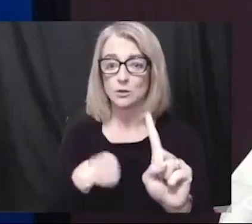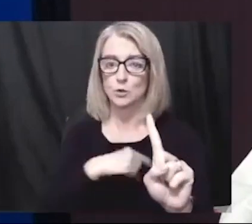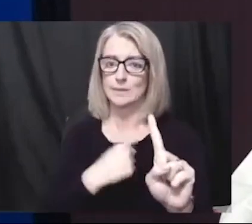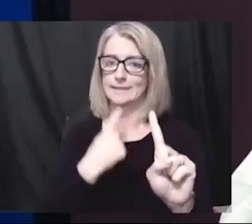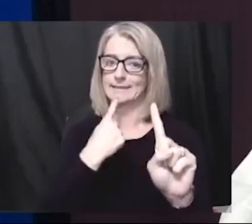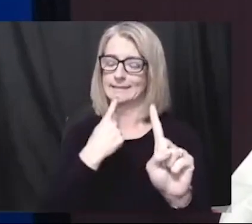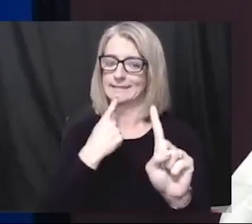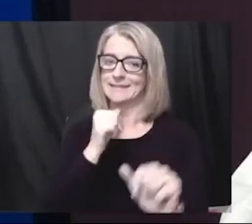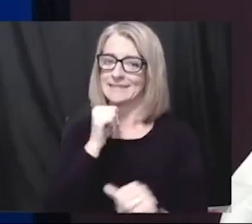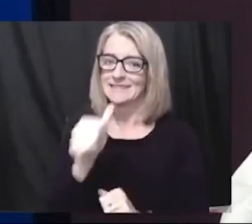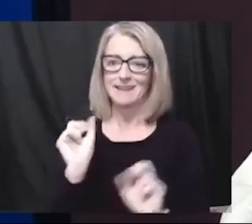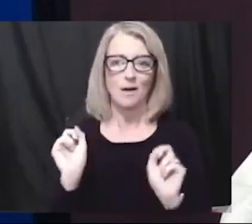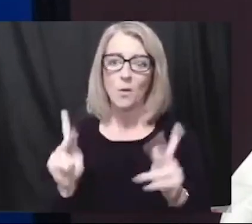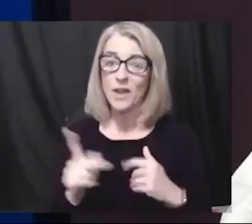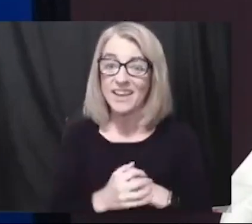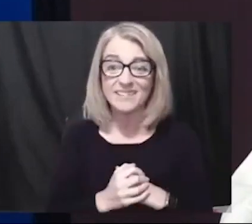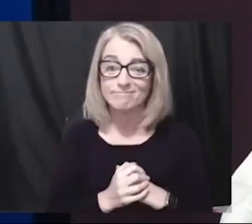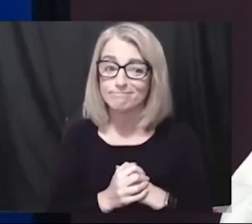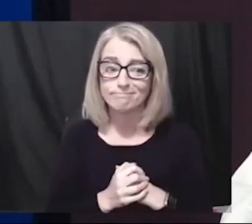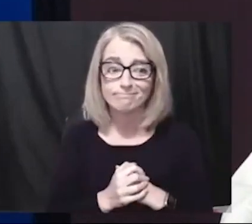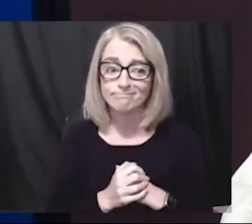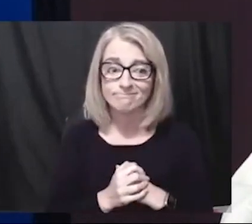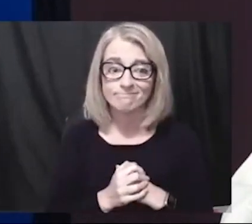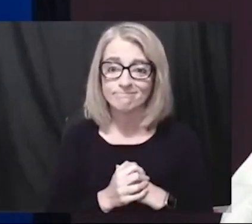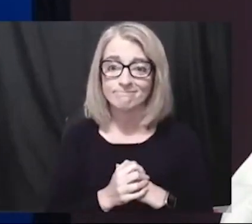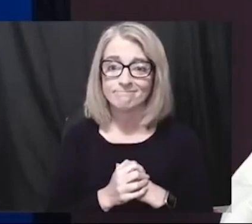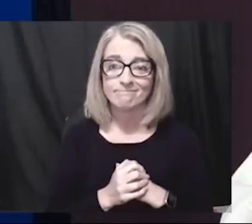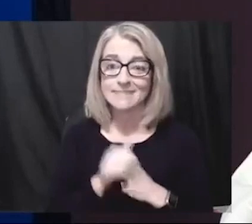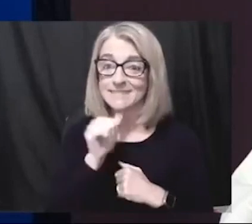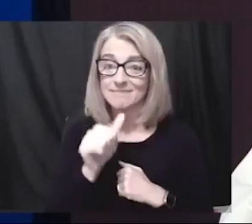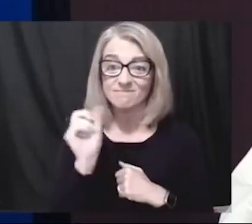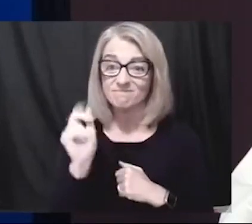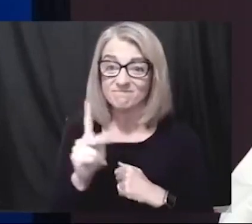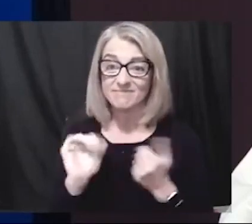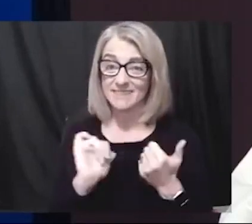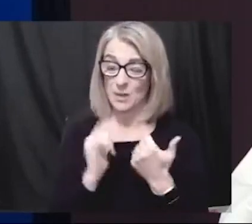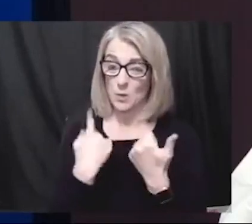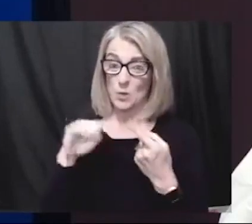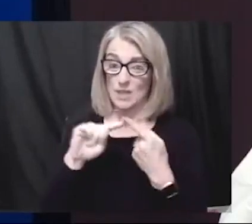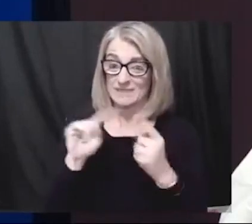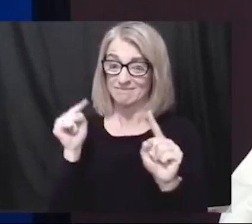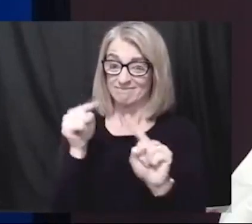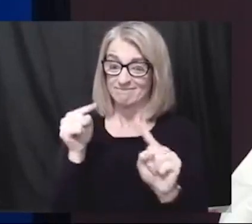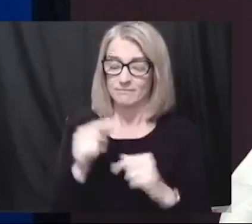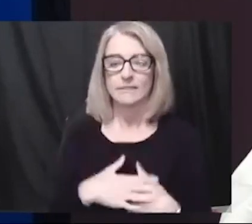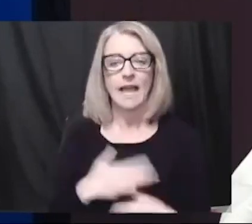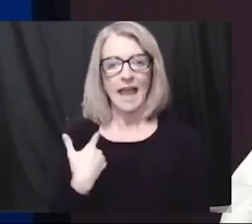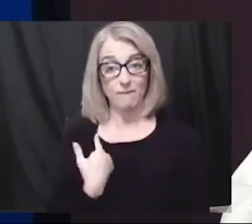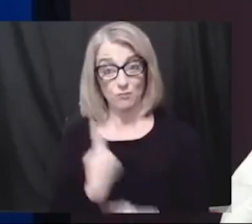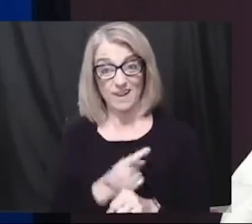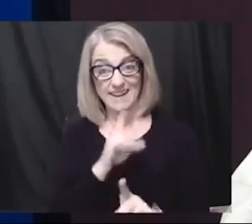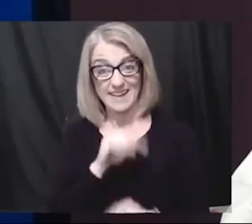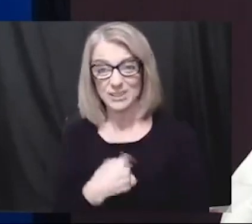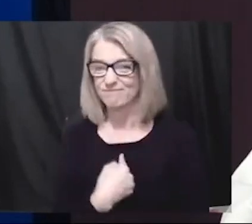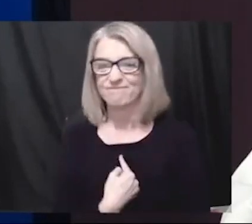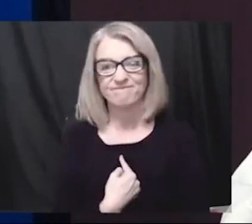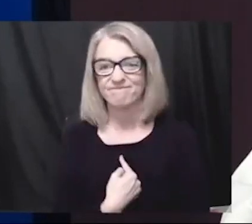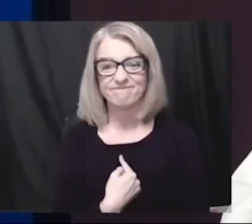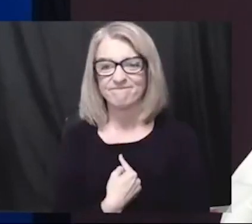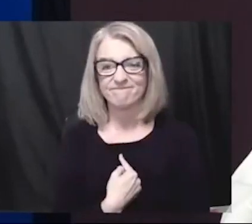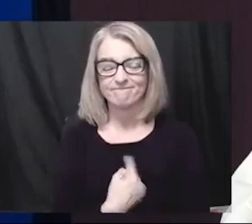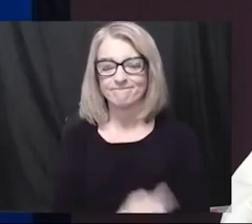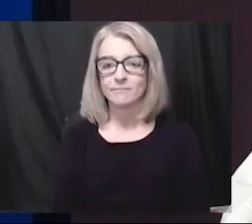not okay to do that? And I don't know that I have the right answer to that, but I think we have to say it for